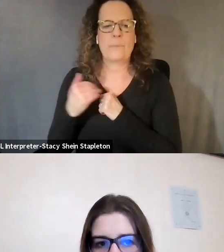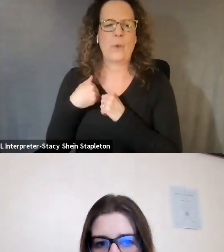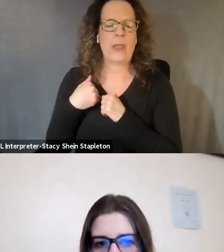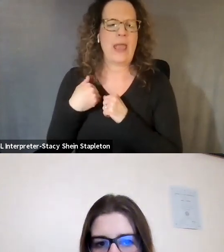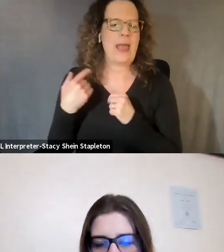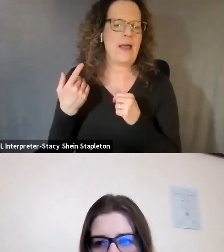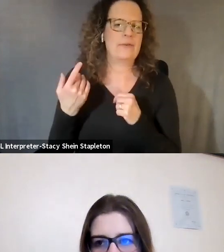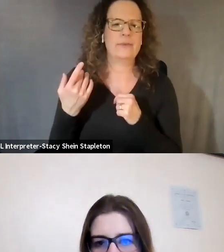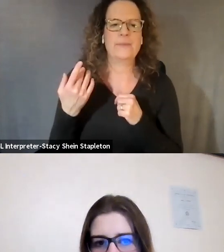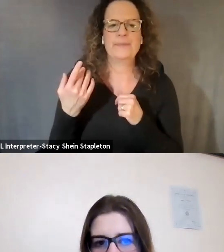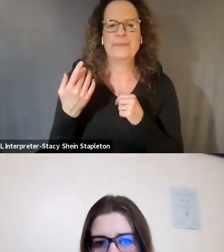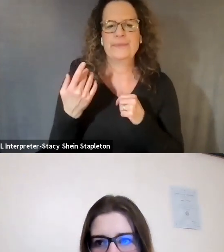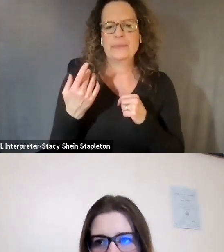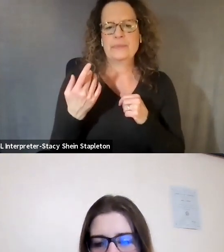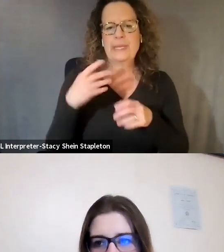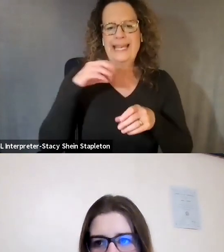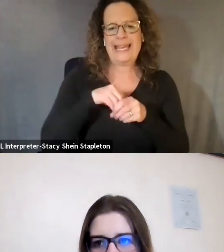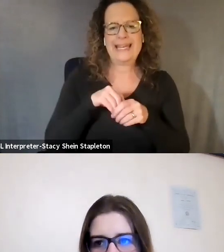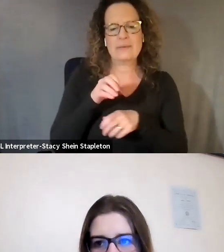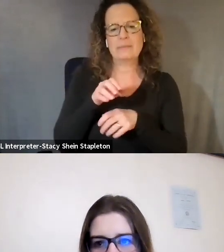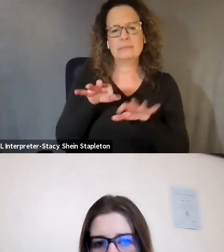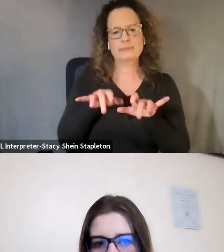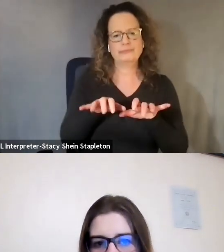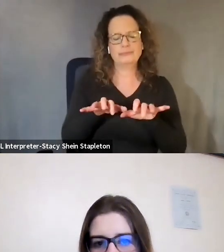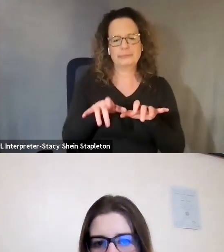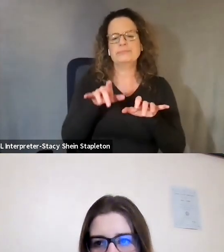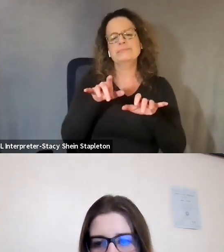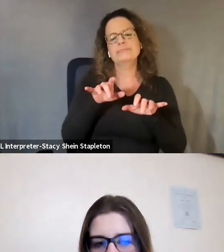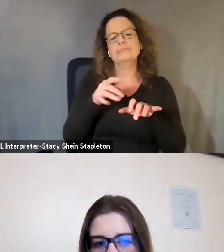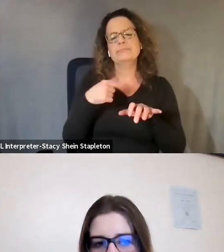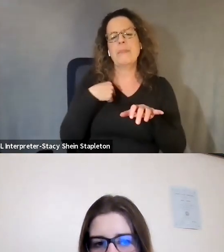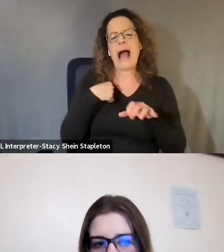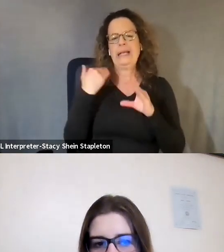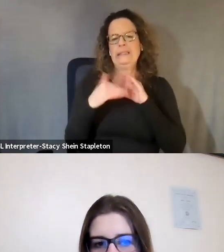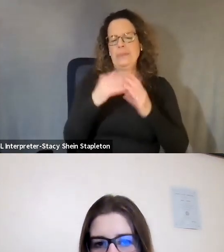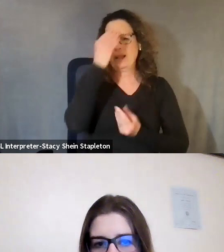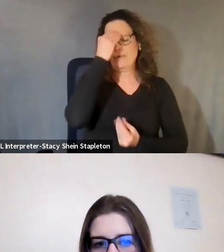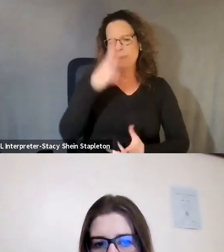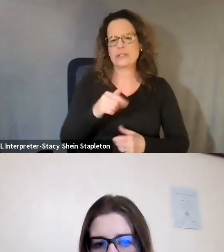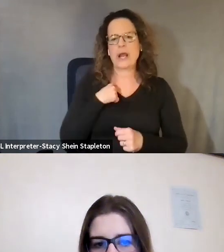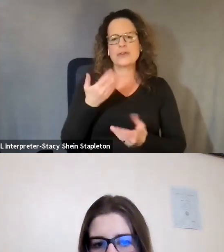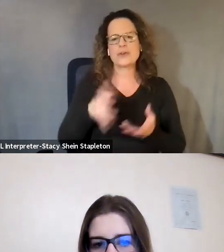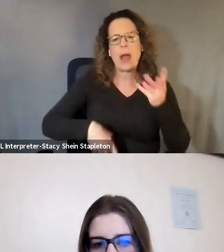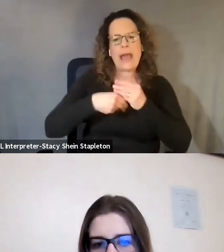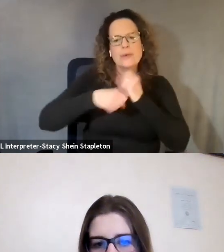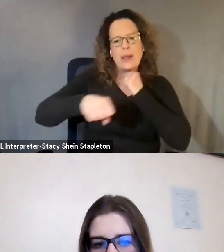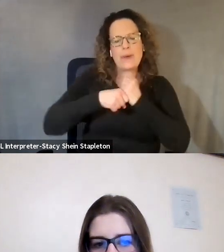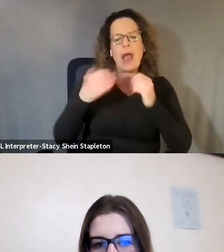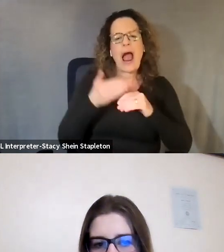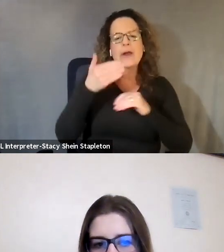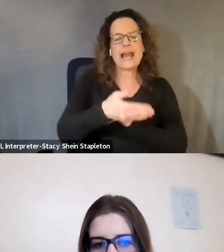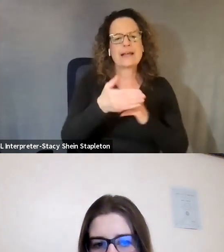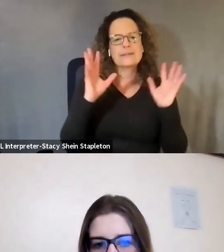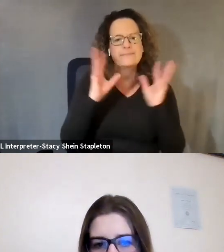email embedded in here. You can reach out to Heidi. And then I just want to put a plug into our next